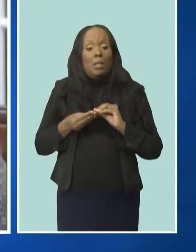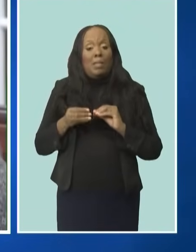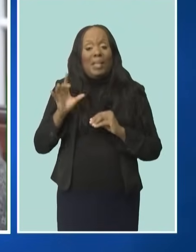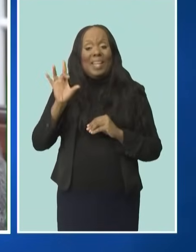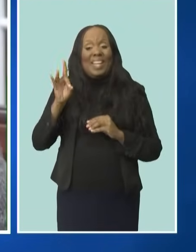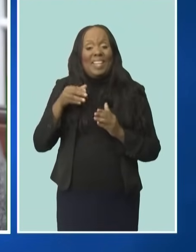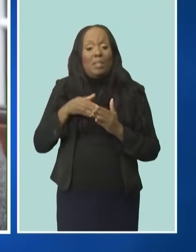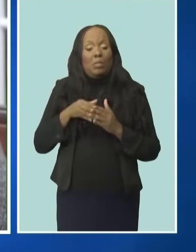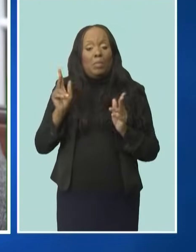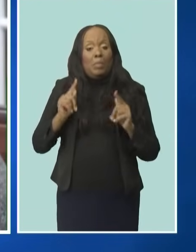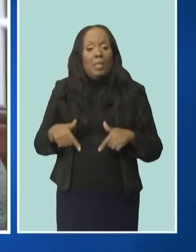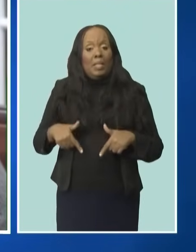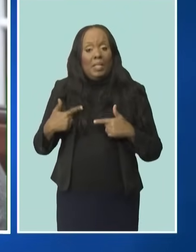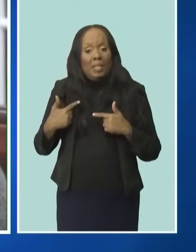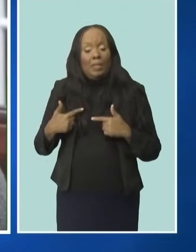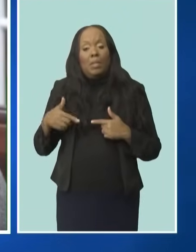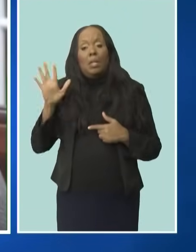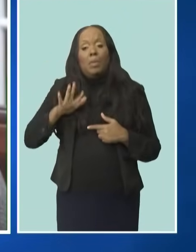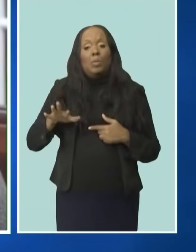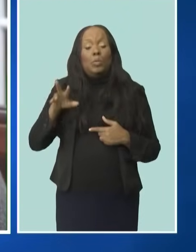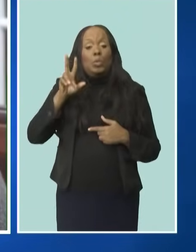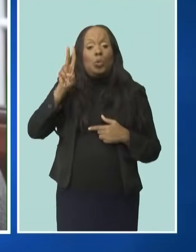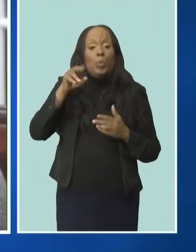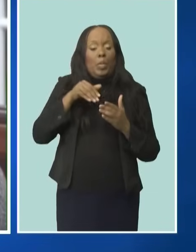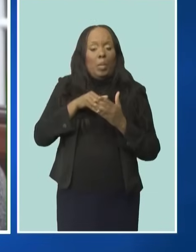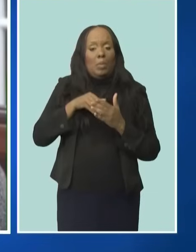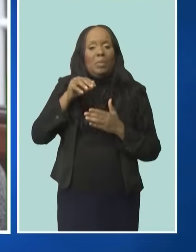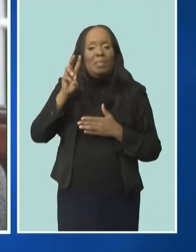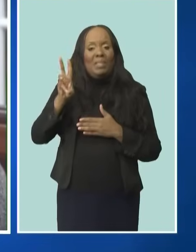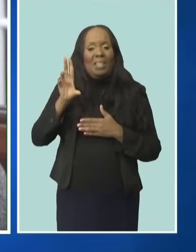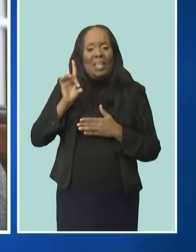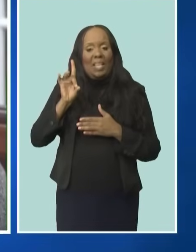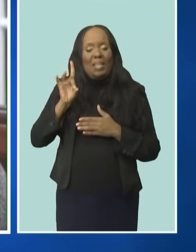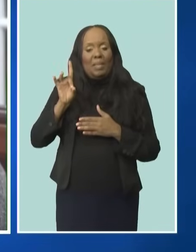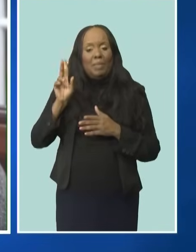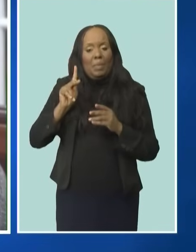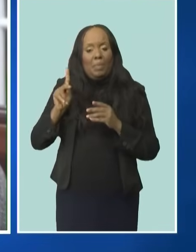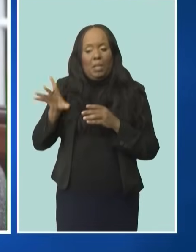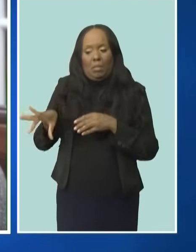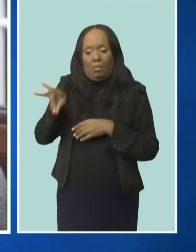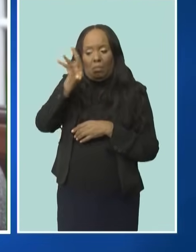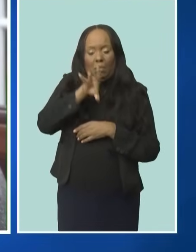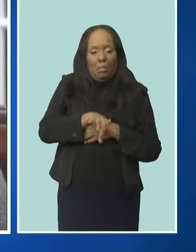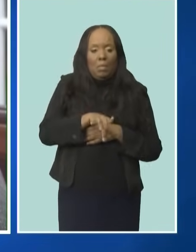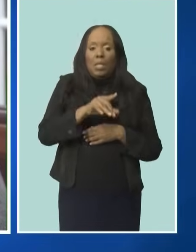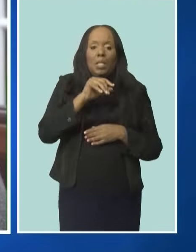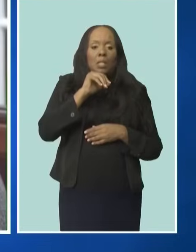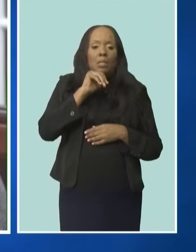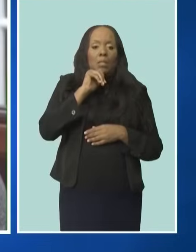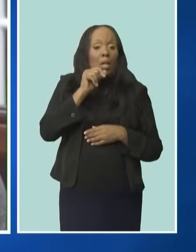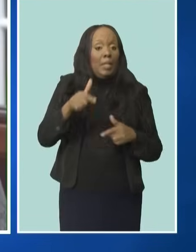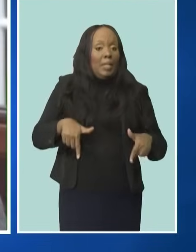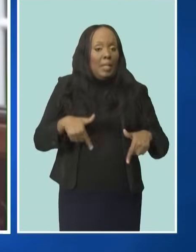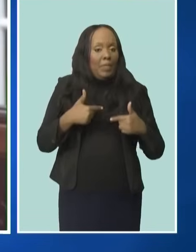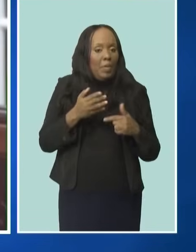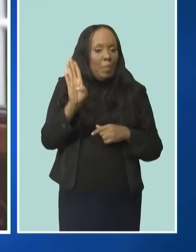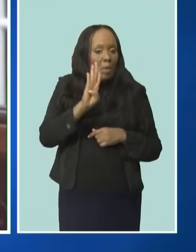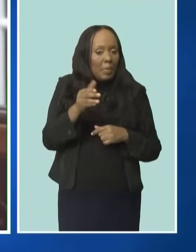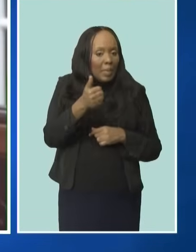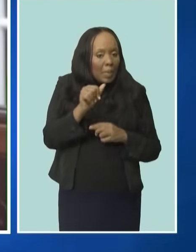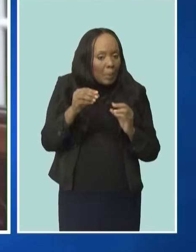members, roughly 2,068 persons were either overseas, deceased, or had